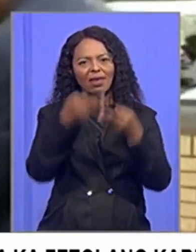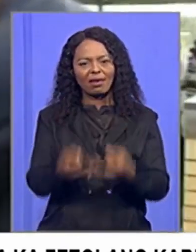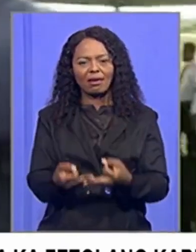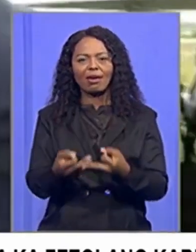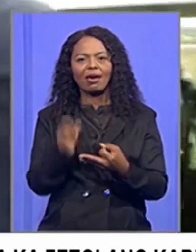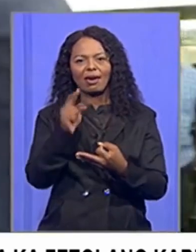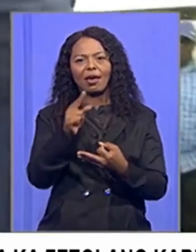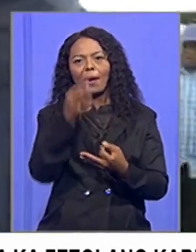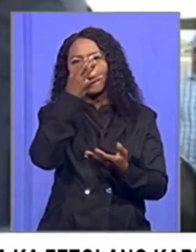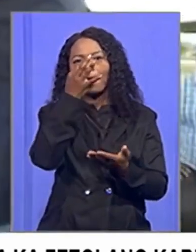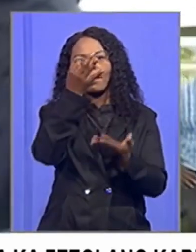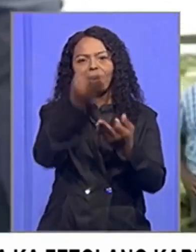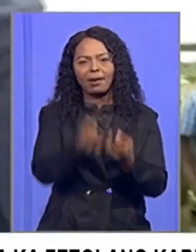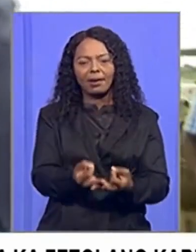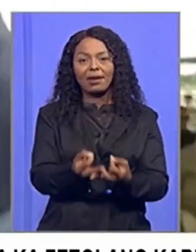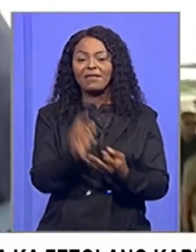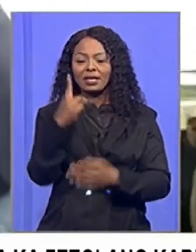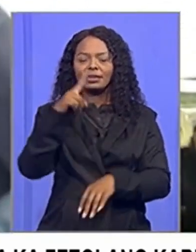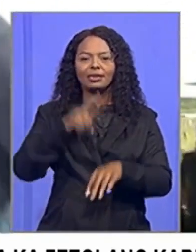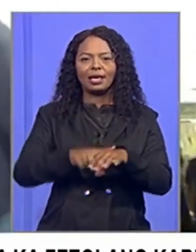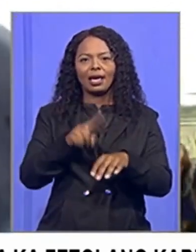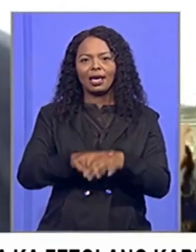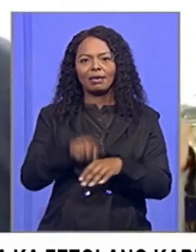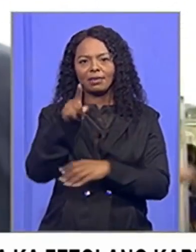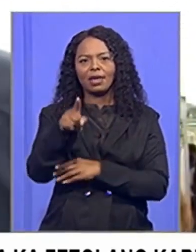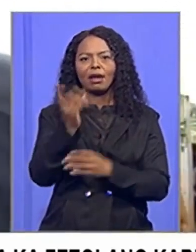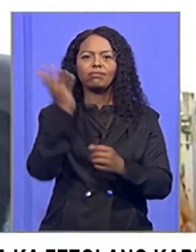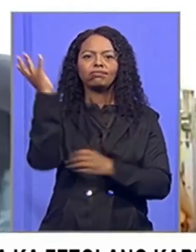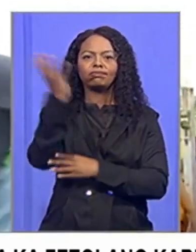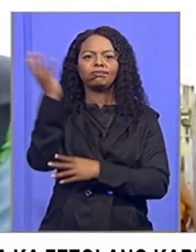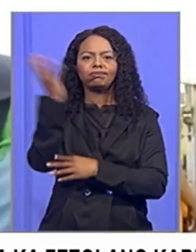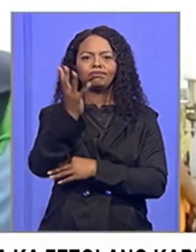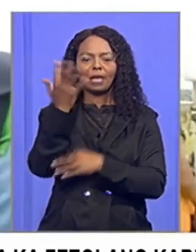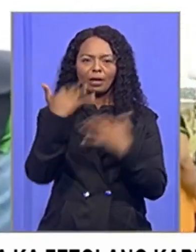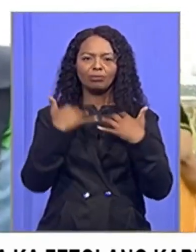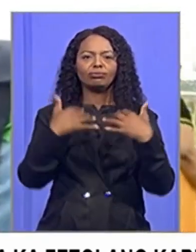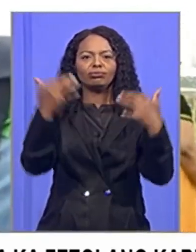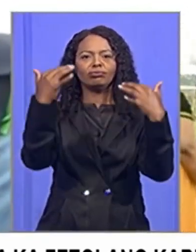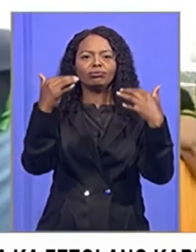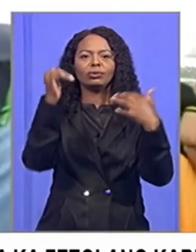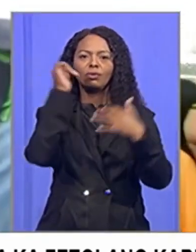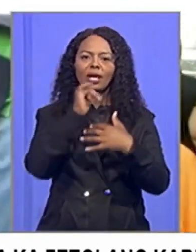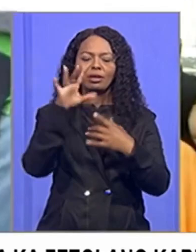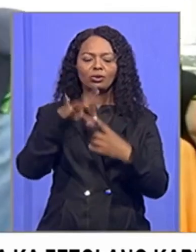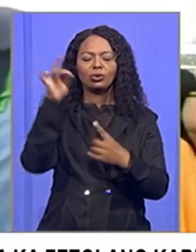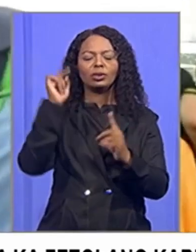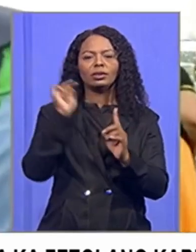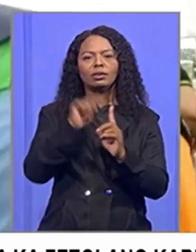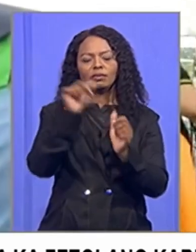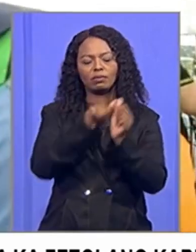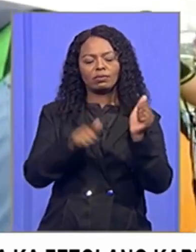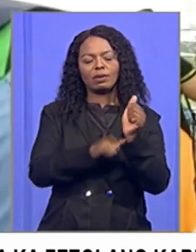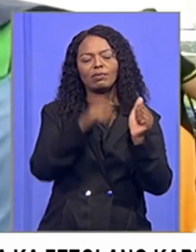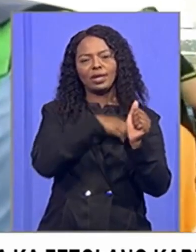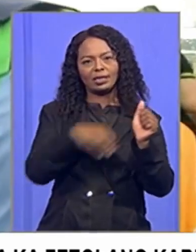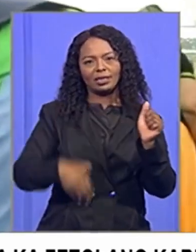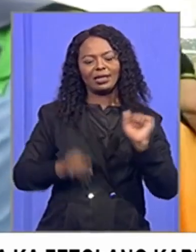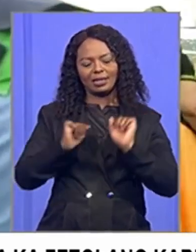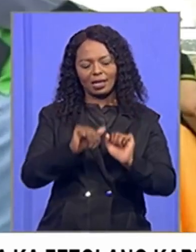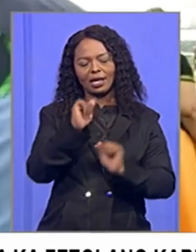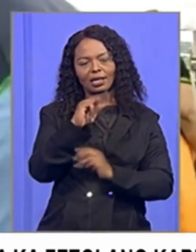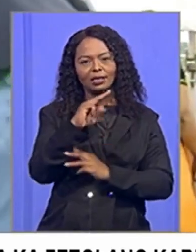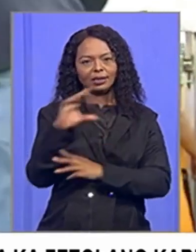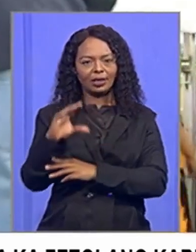ene e le lekgetlo la ntlha Mashatile a buisana le batho mo phatlalatseng fa sala tlhopiwa go nna motlatsa Presidente wa lekoko